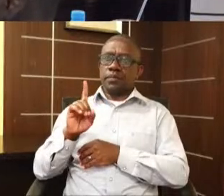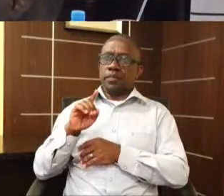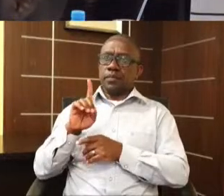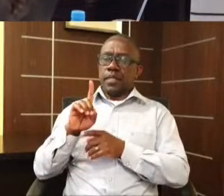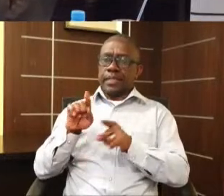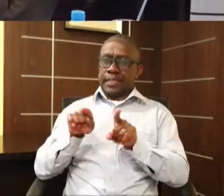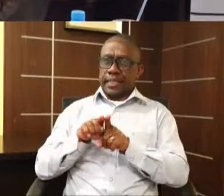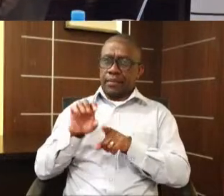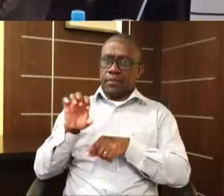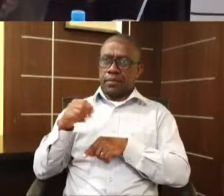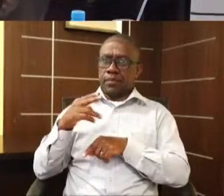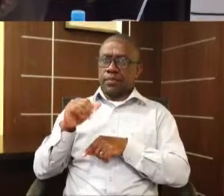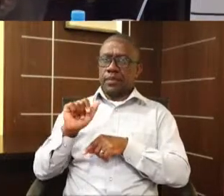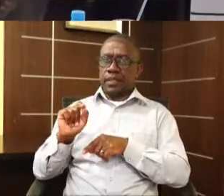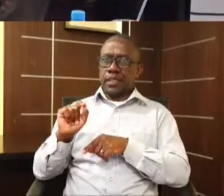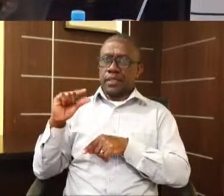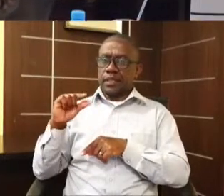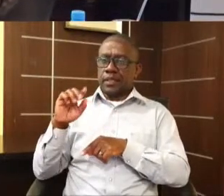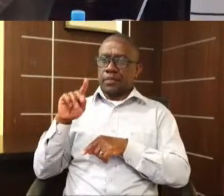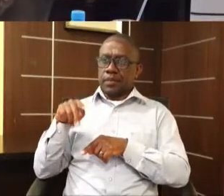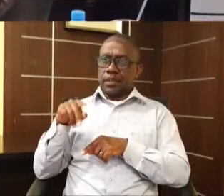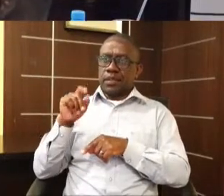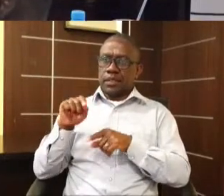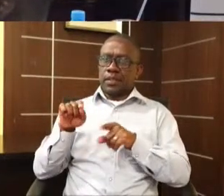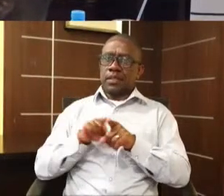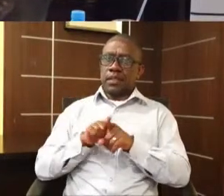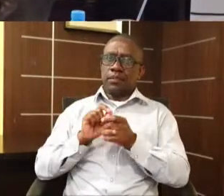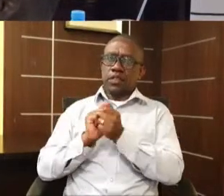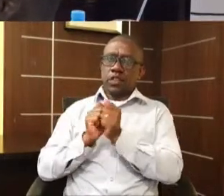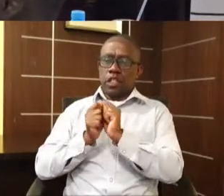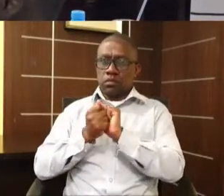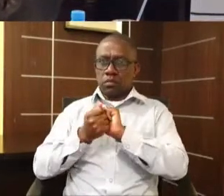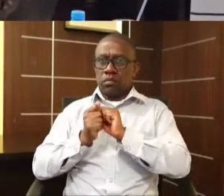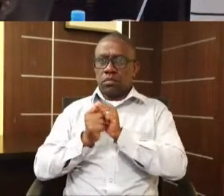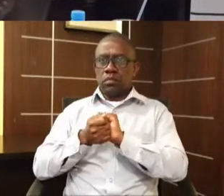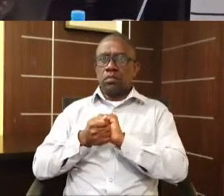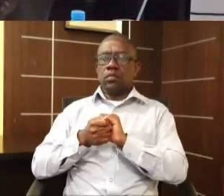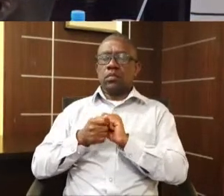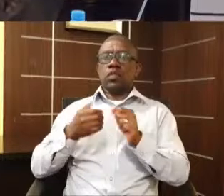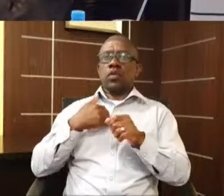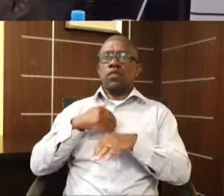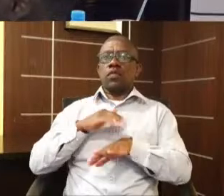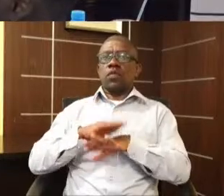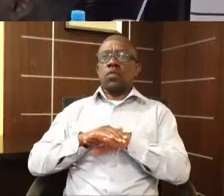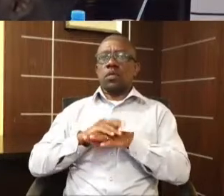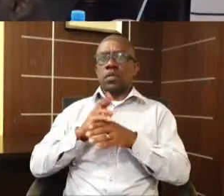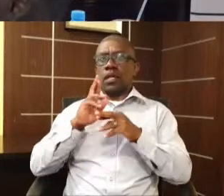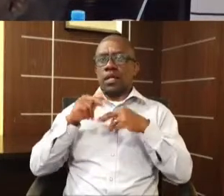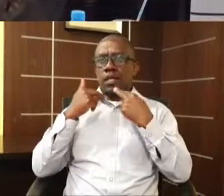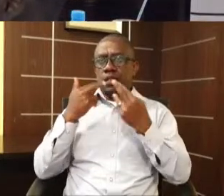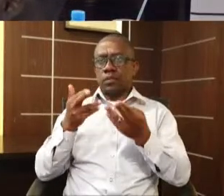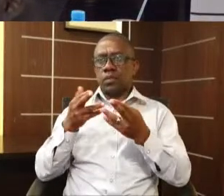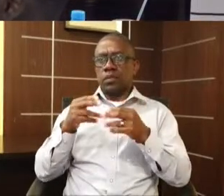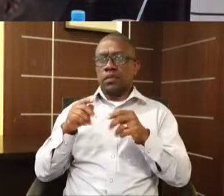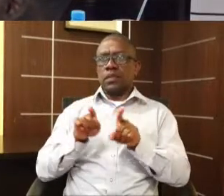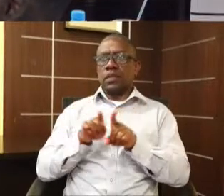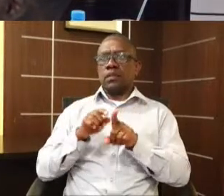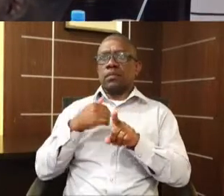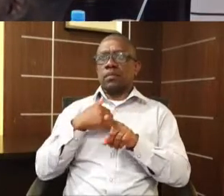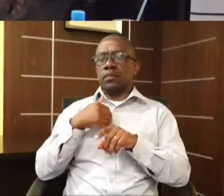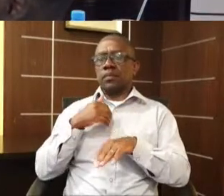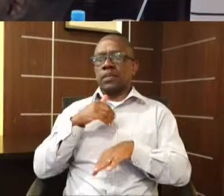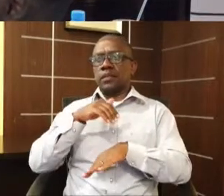is continuously refining the information to give better responses. And I find it